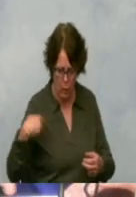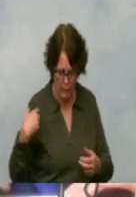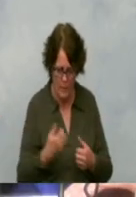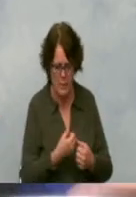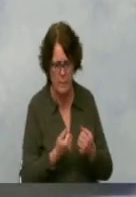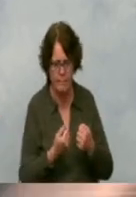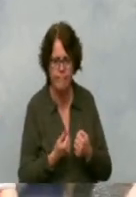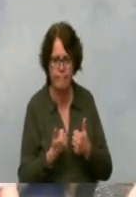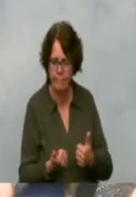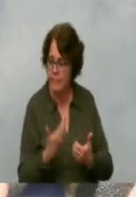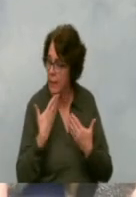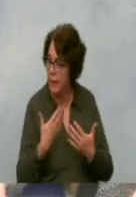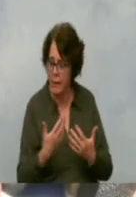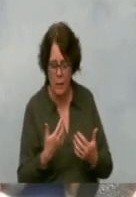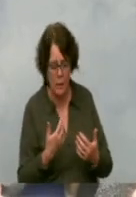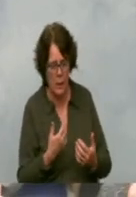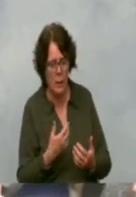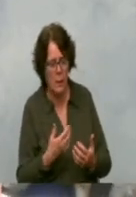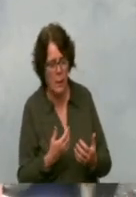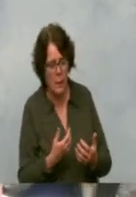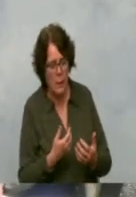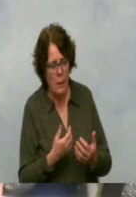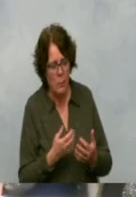Thank you.